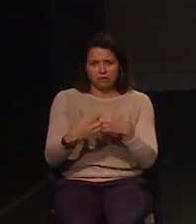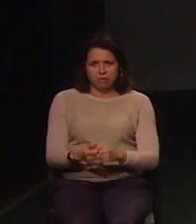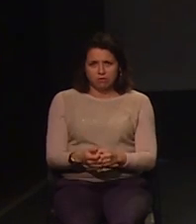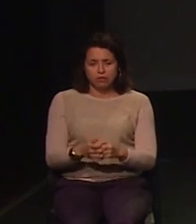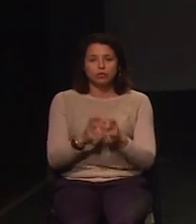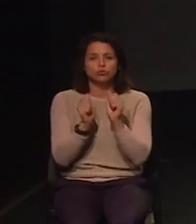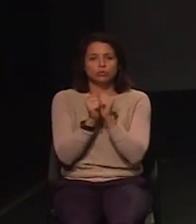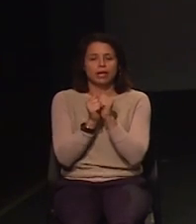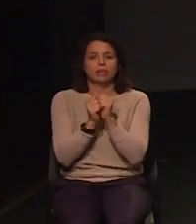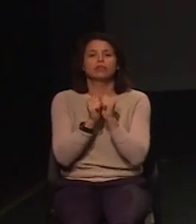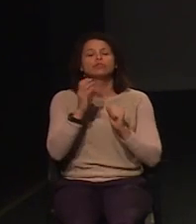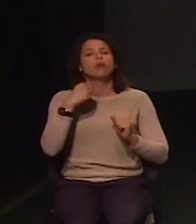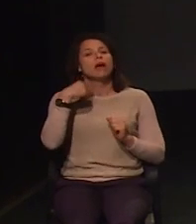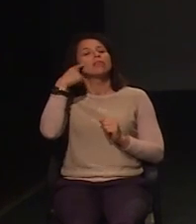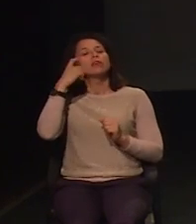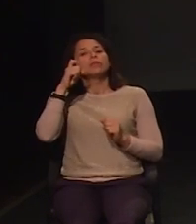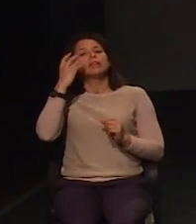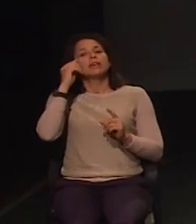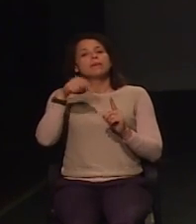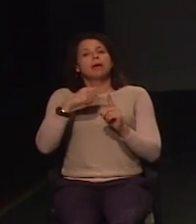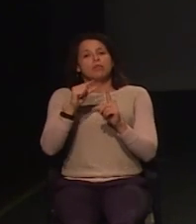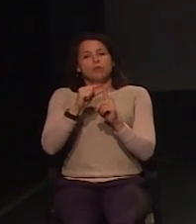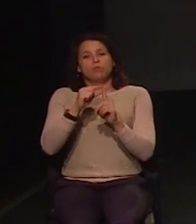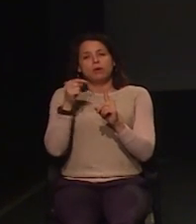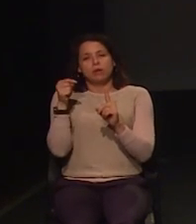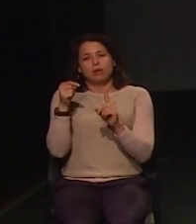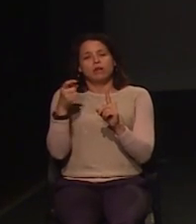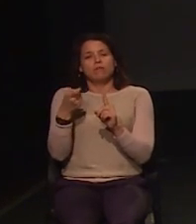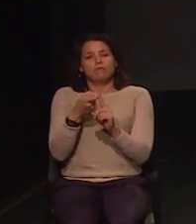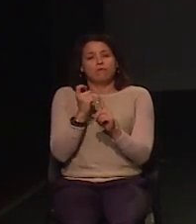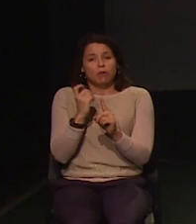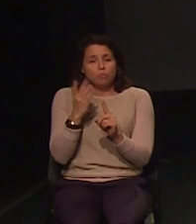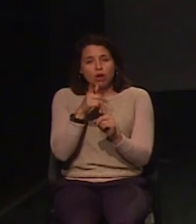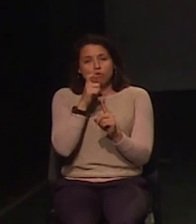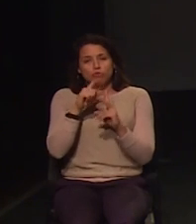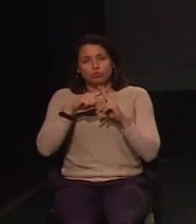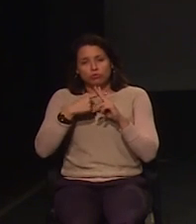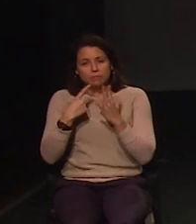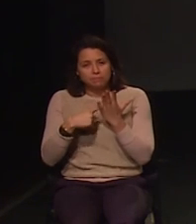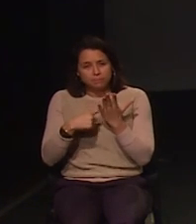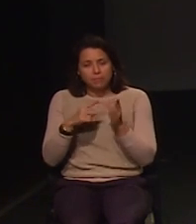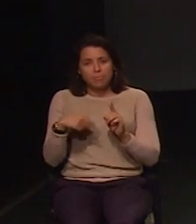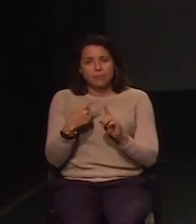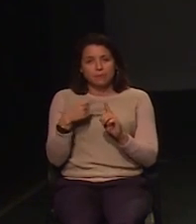about where does the word come from and who started using it. And Kimberly